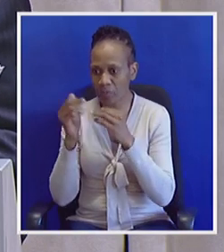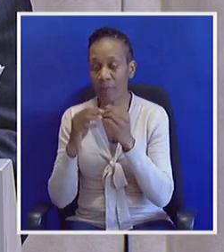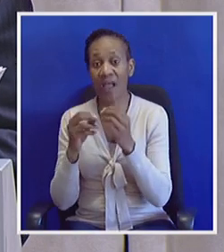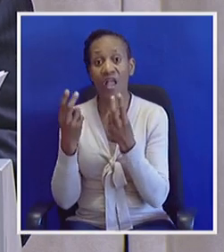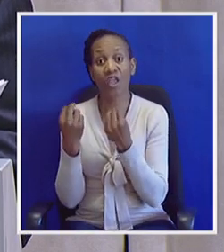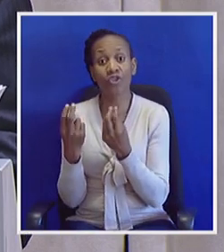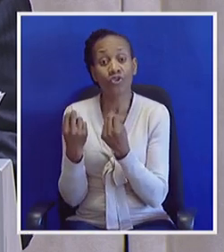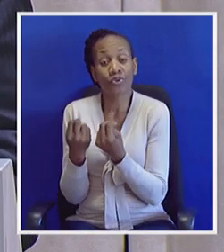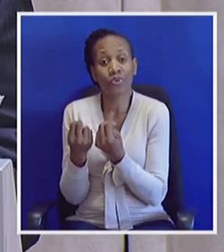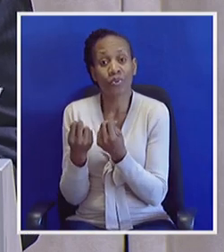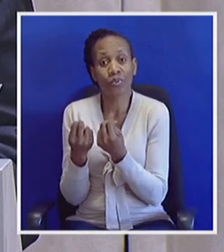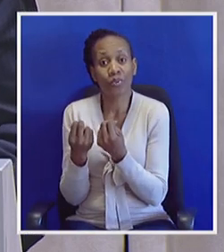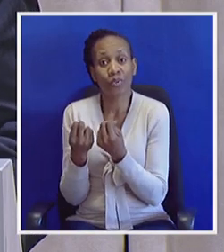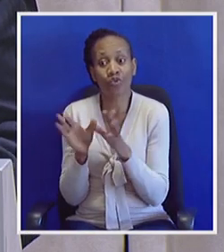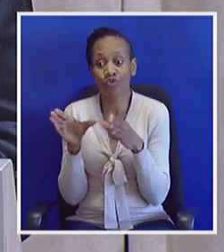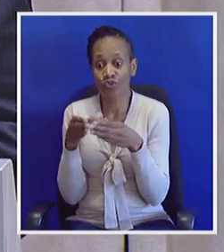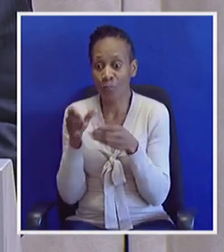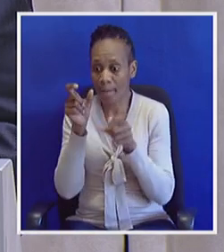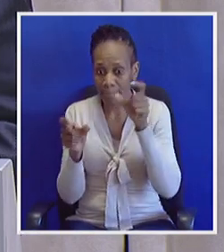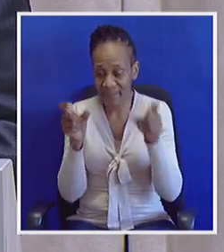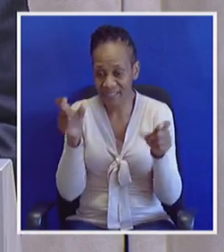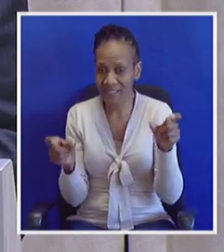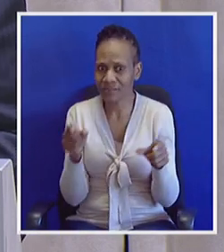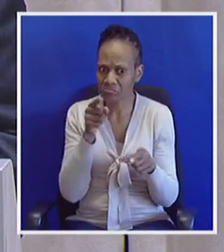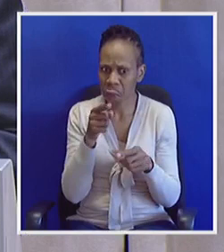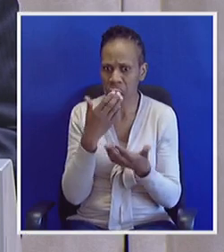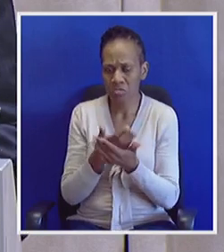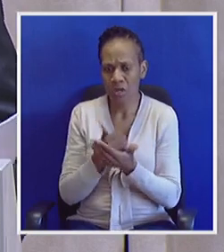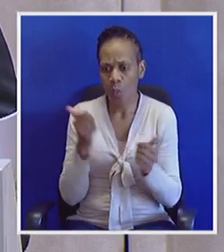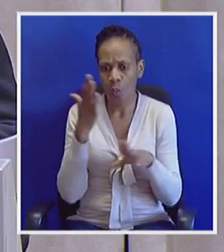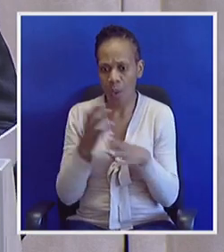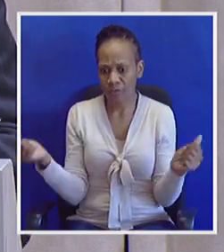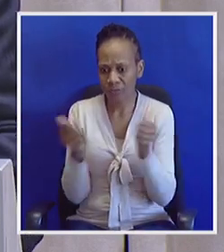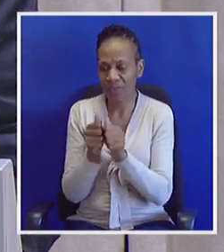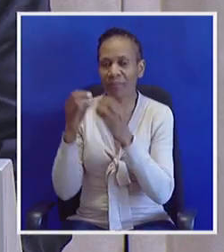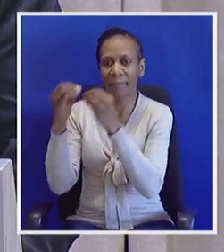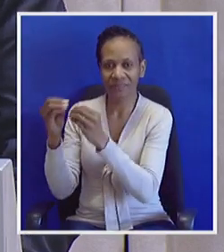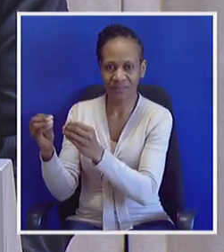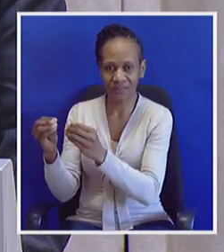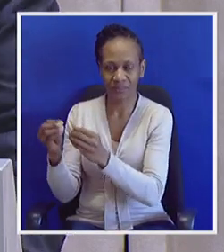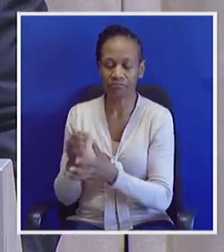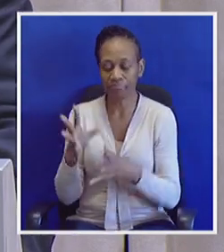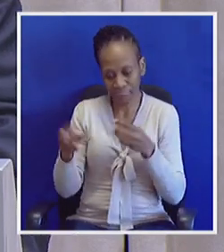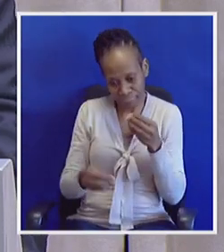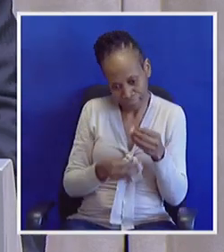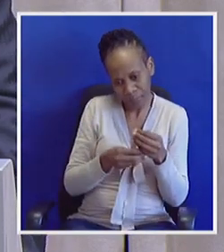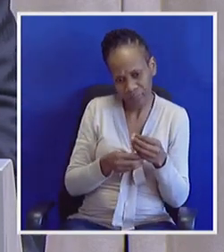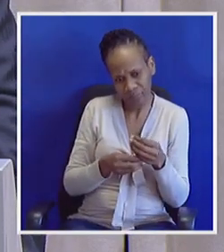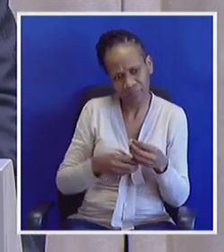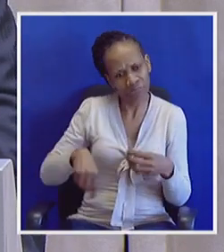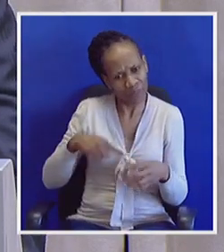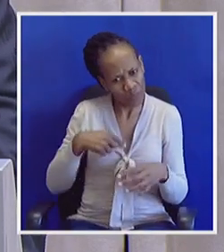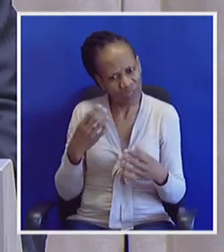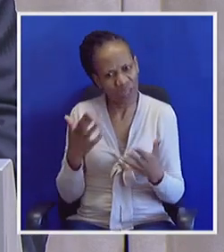thus creating and strengthening industry partnerships, but also how we can